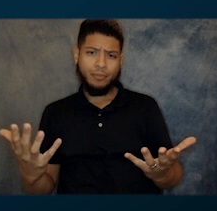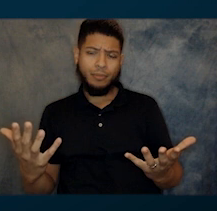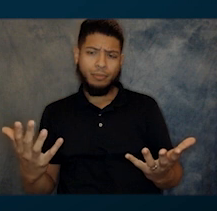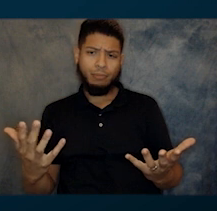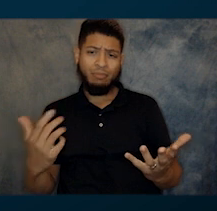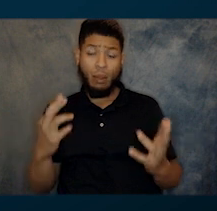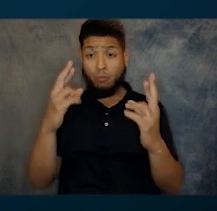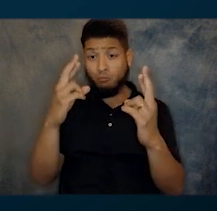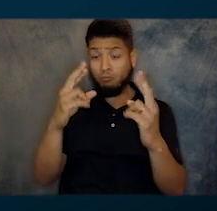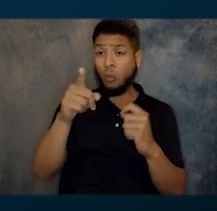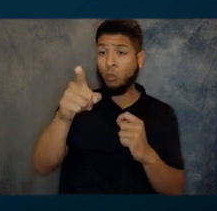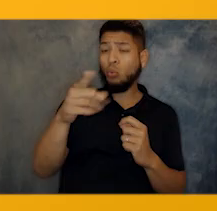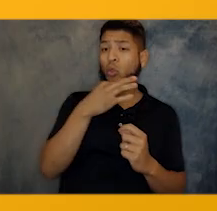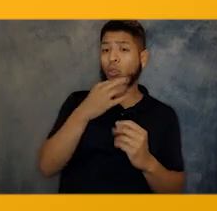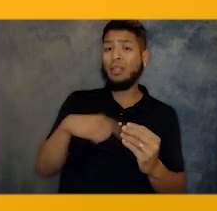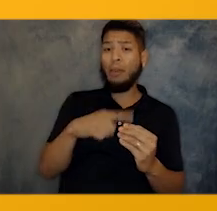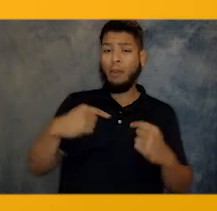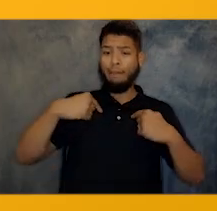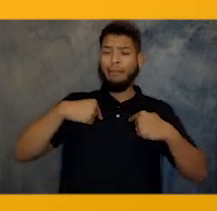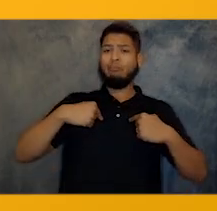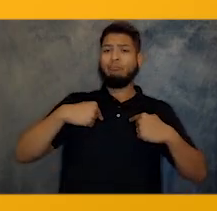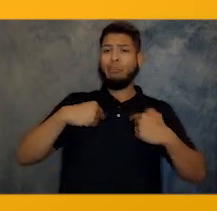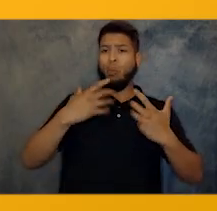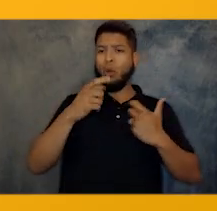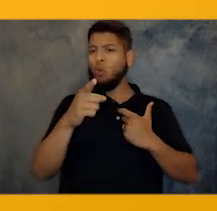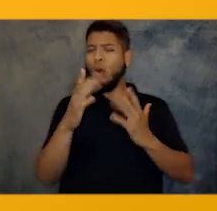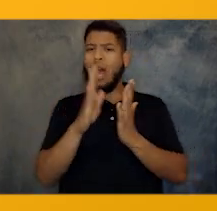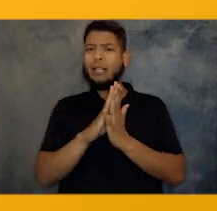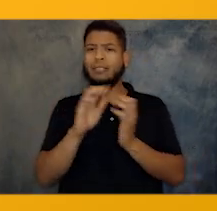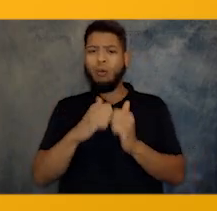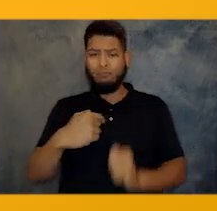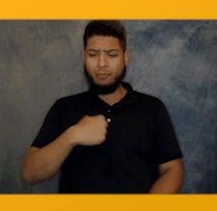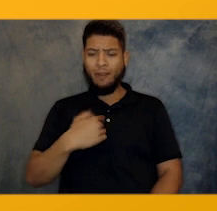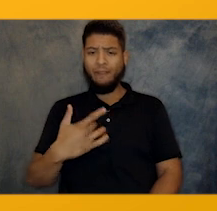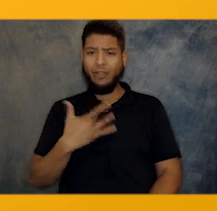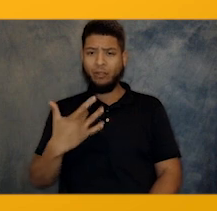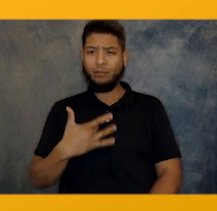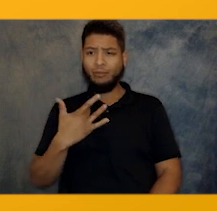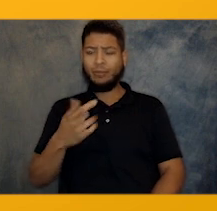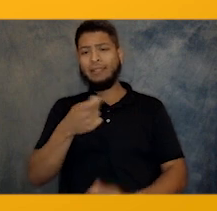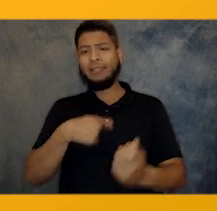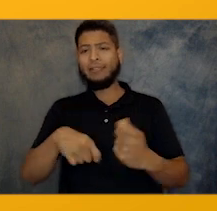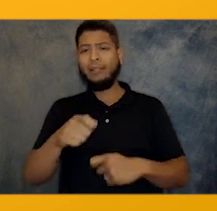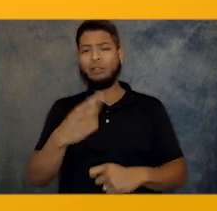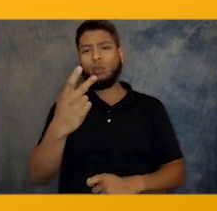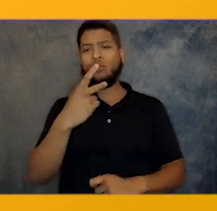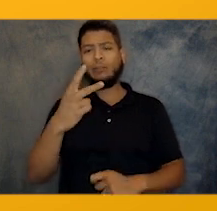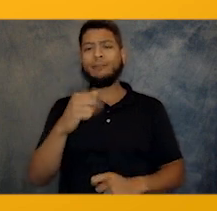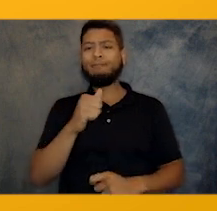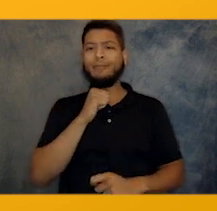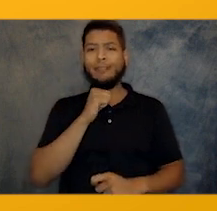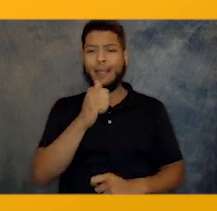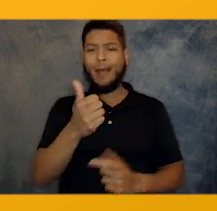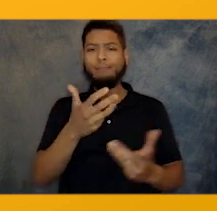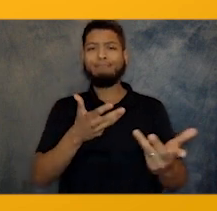you touch me there? I want you to ask me, what are you feeling now? But we do